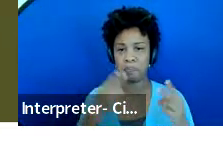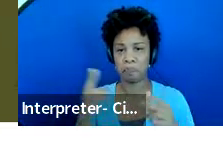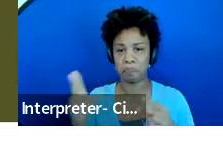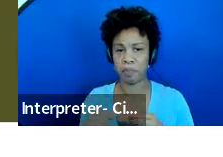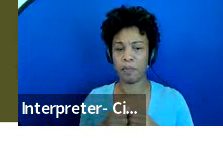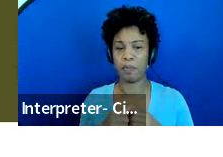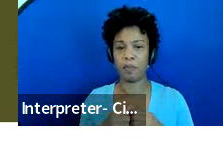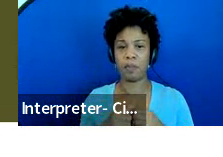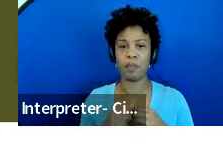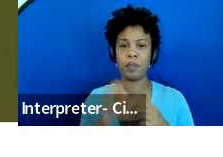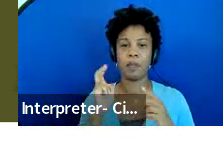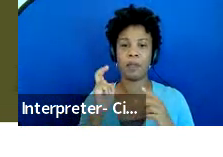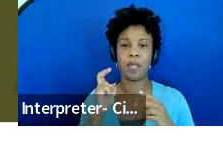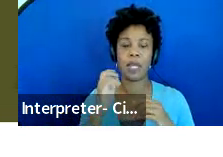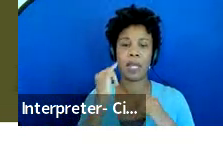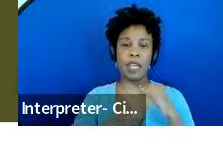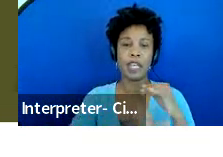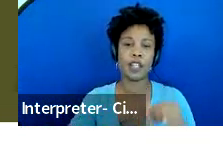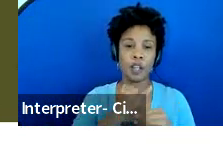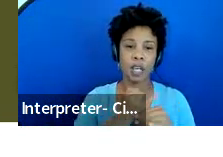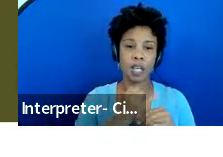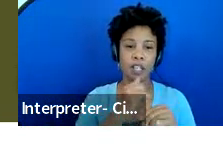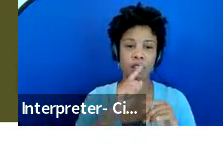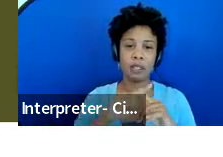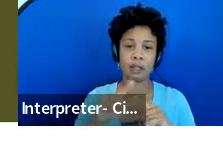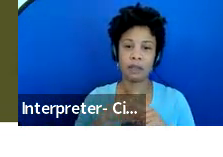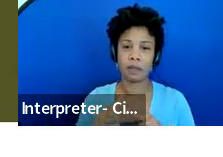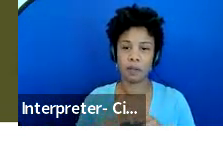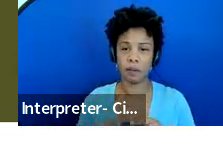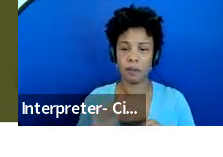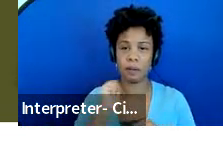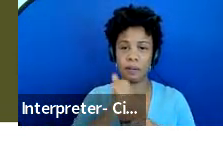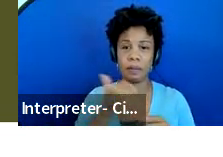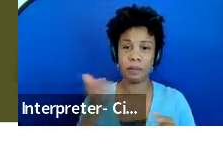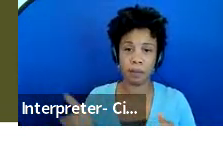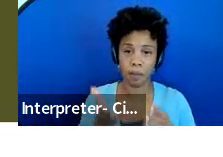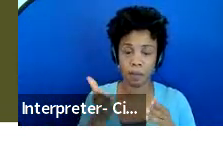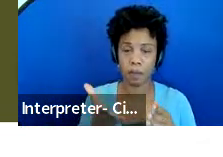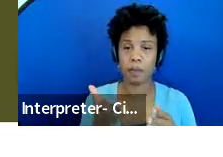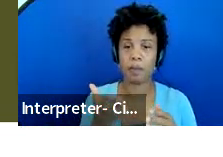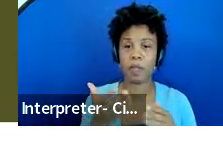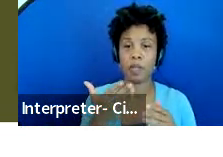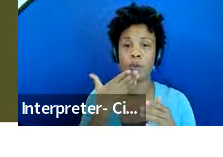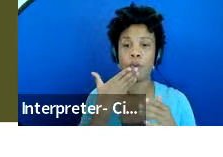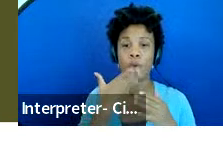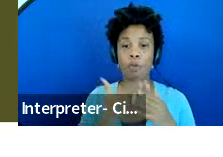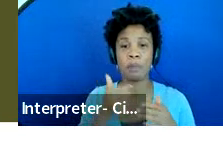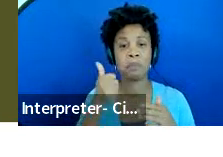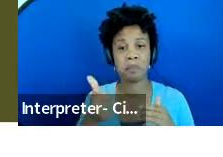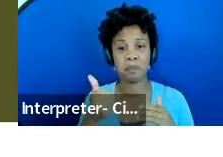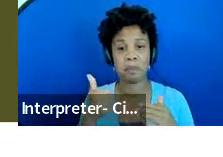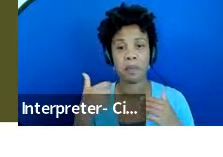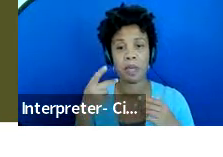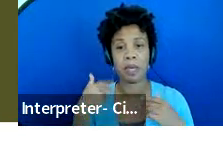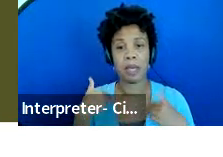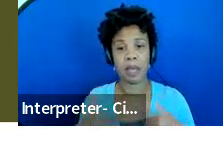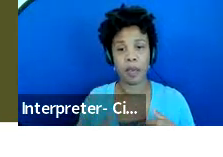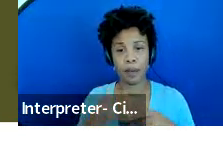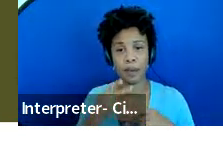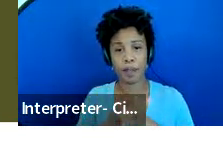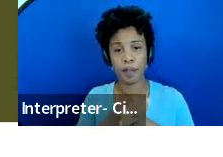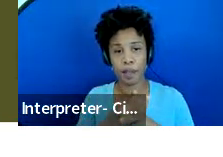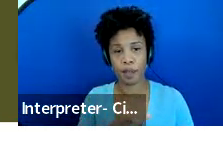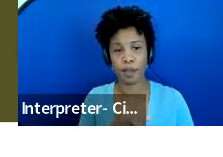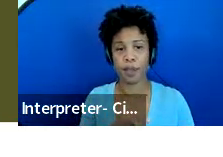that promote the quality healthcare. The Universal Declaration of Human Rights, for example, promotes adequate healthcare among